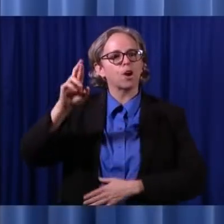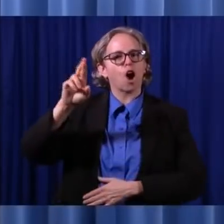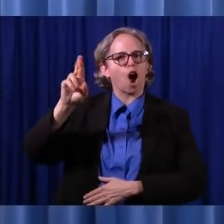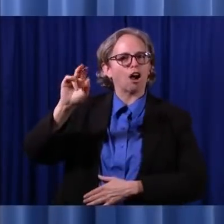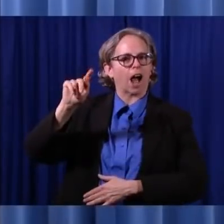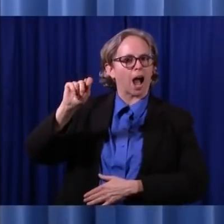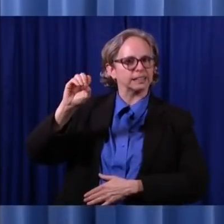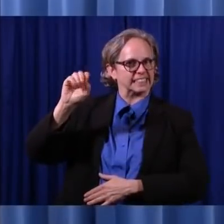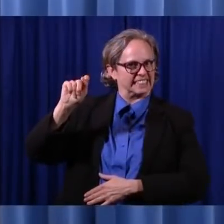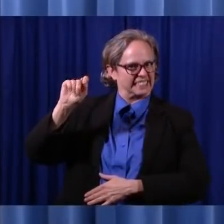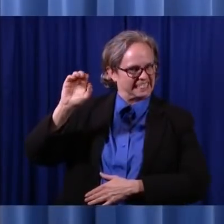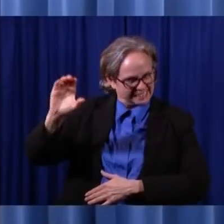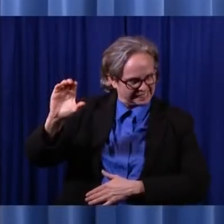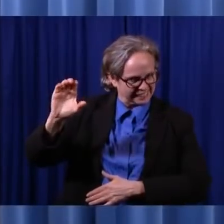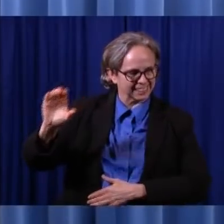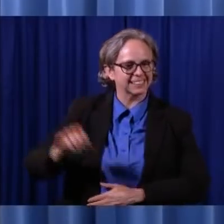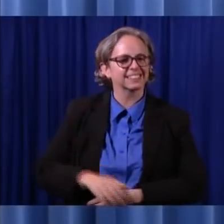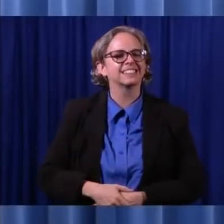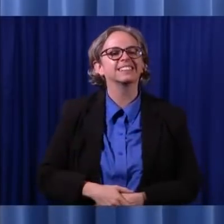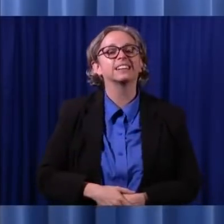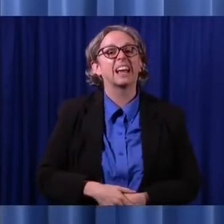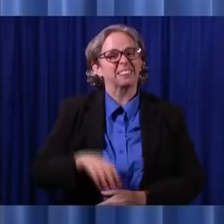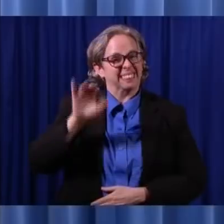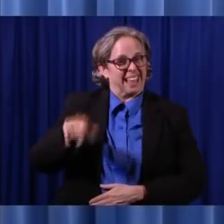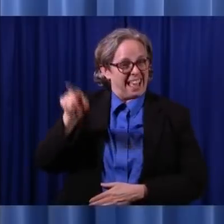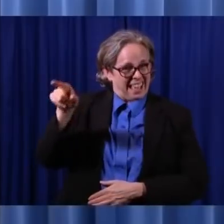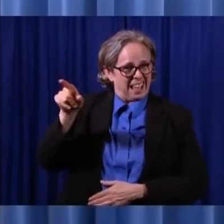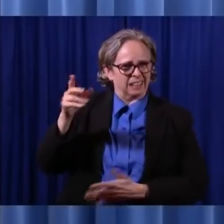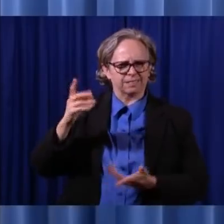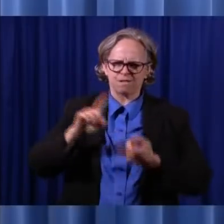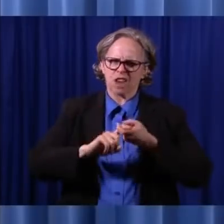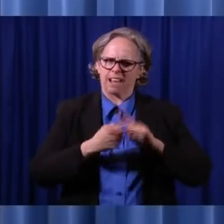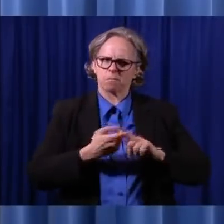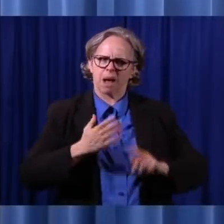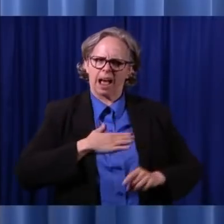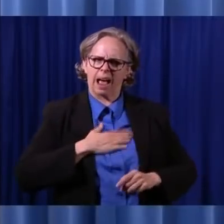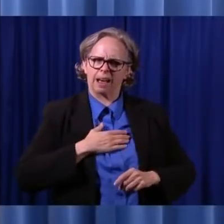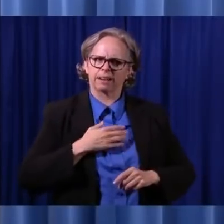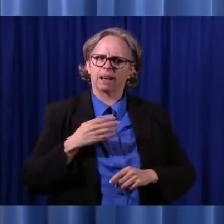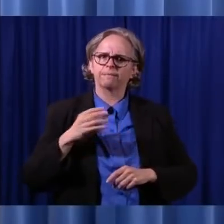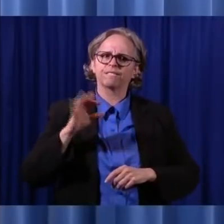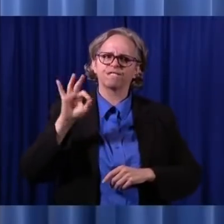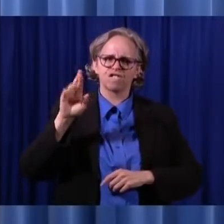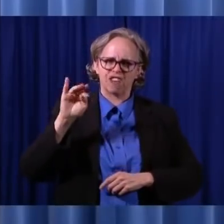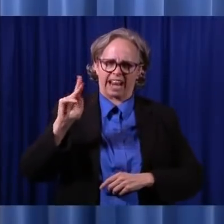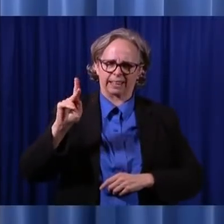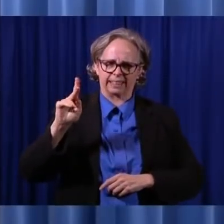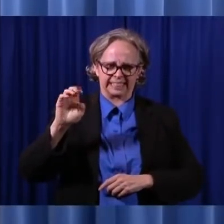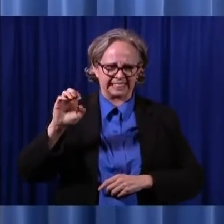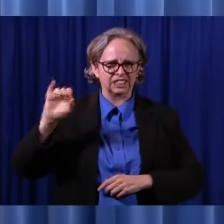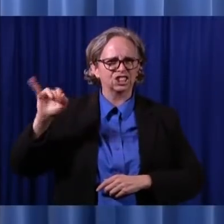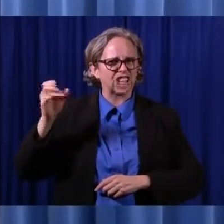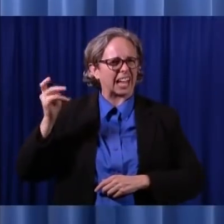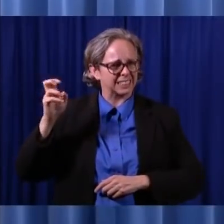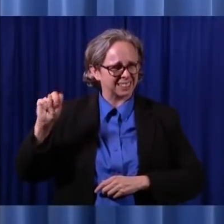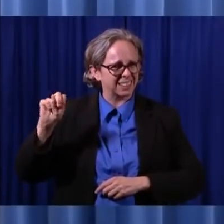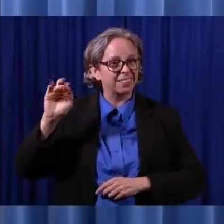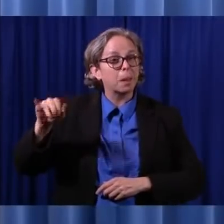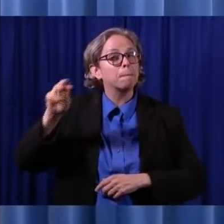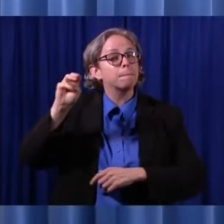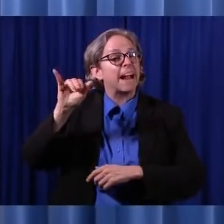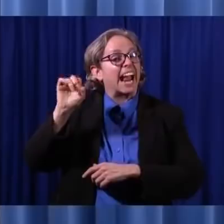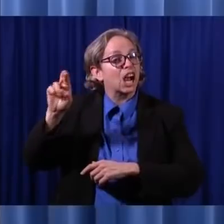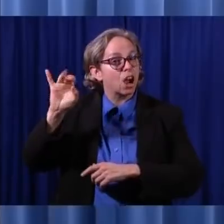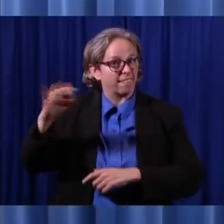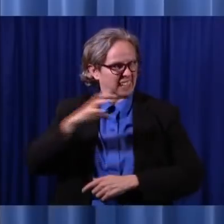the graduates is my friend Frank Jackson, Mayor of the City of Cleveland. Also, Claire